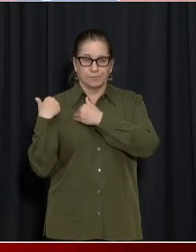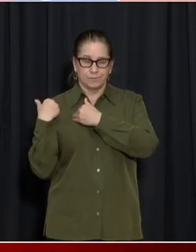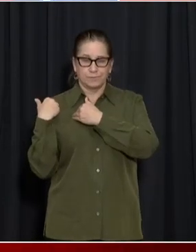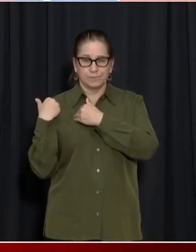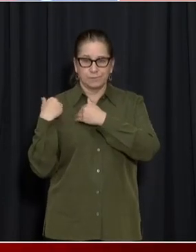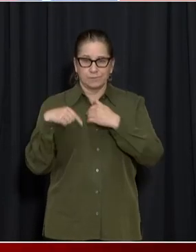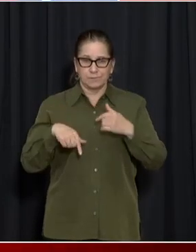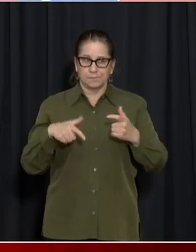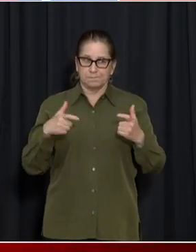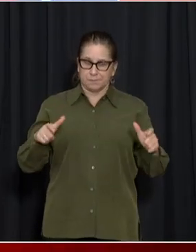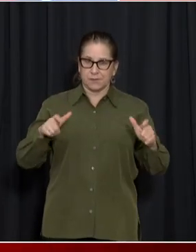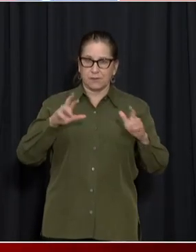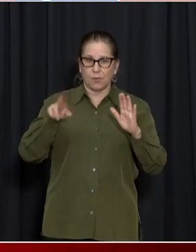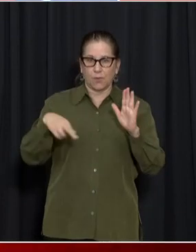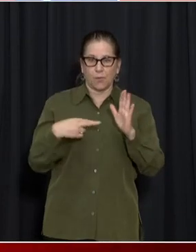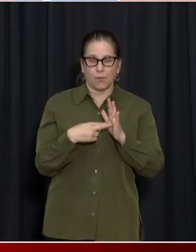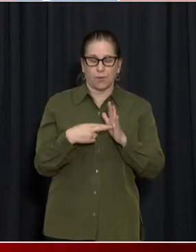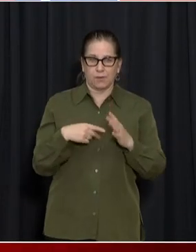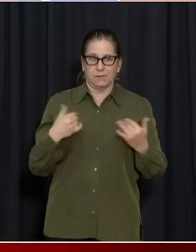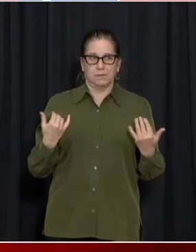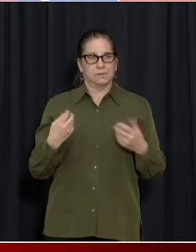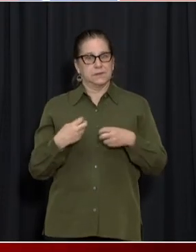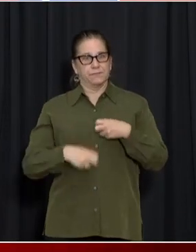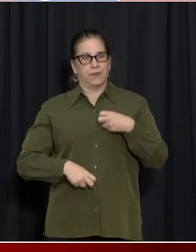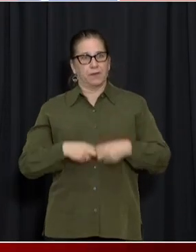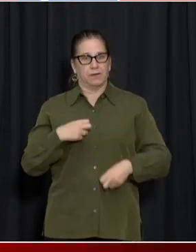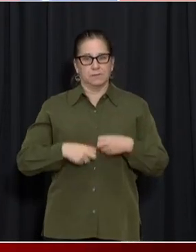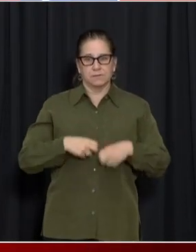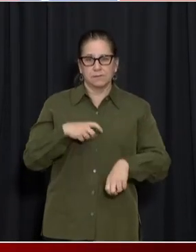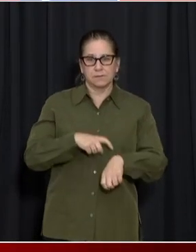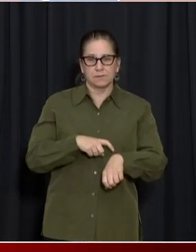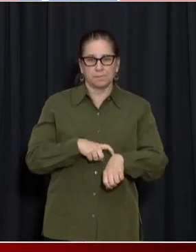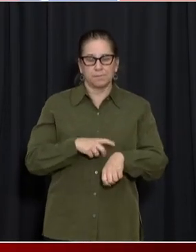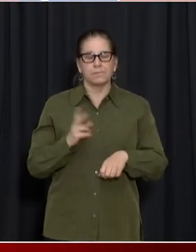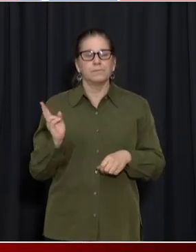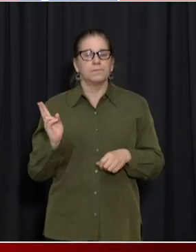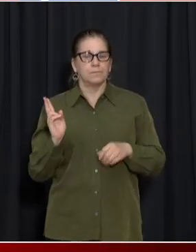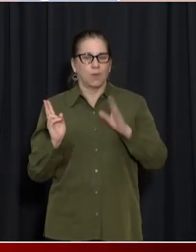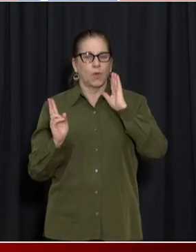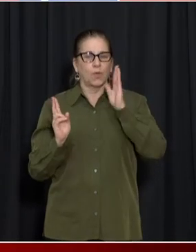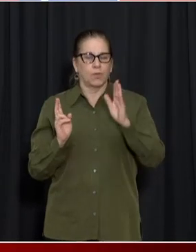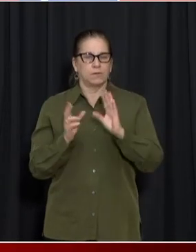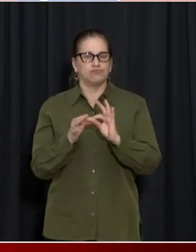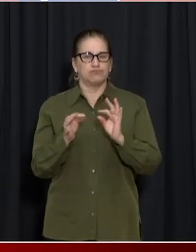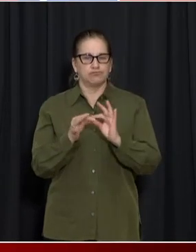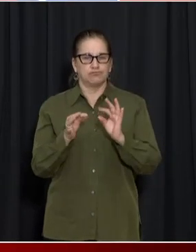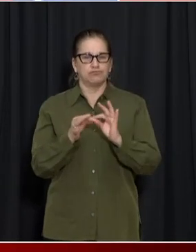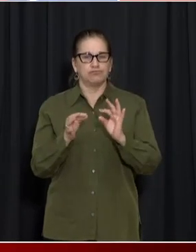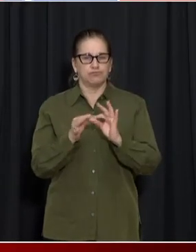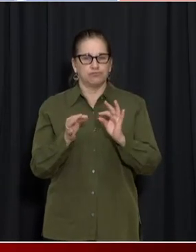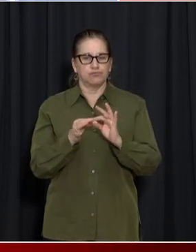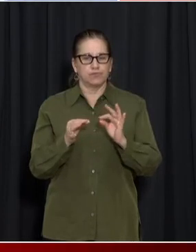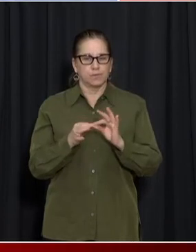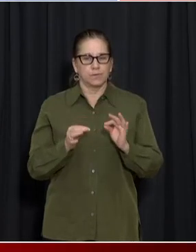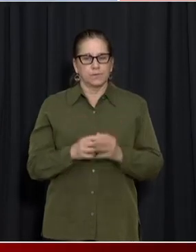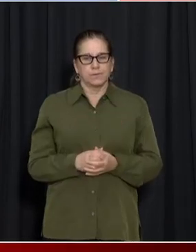am pleased now to turn it to them to talk about their recommendations. And Secretary Chertoff, I think you're going to